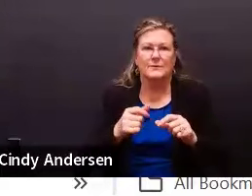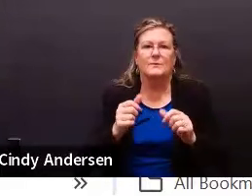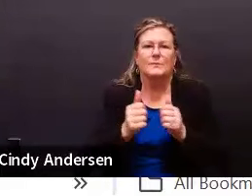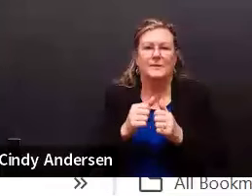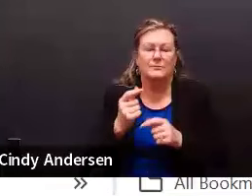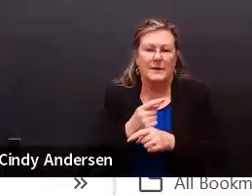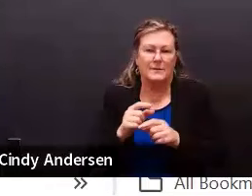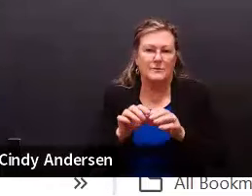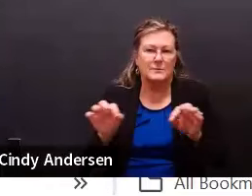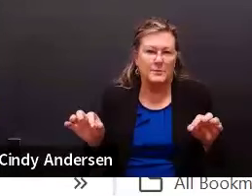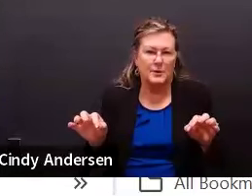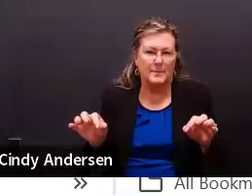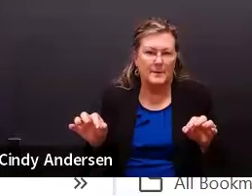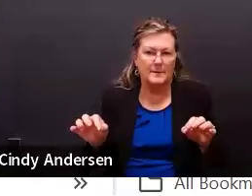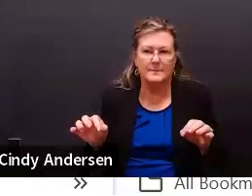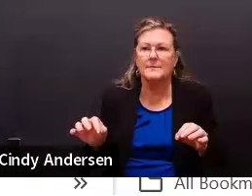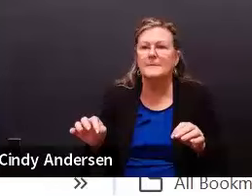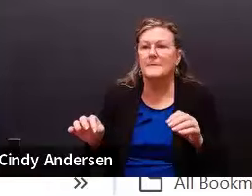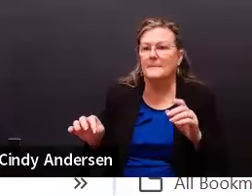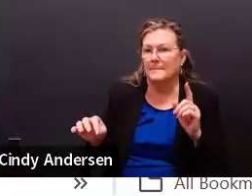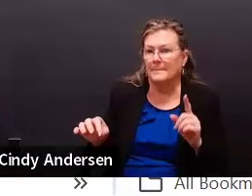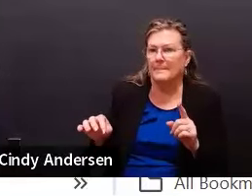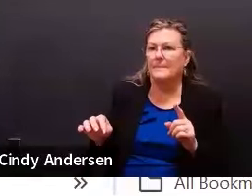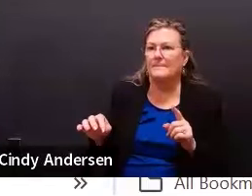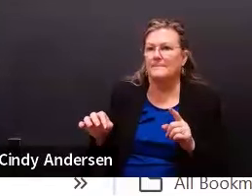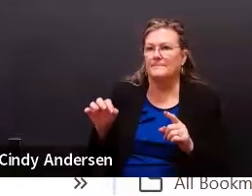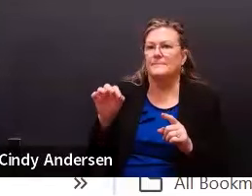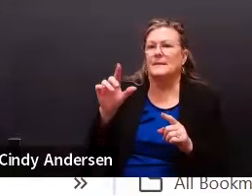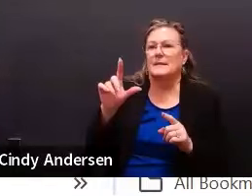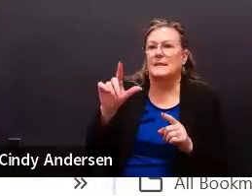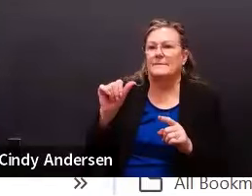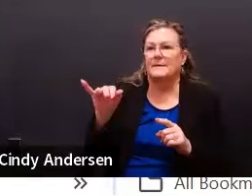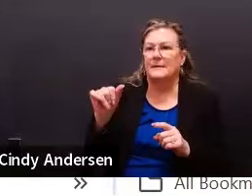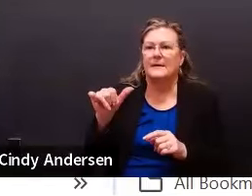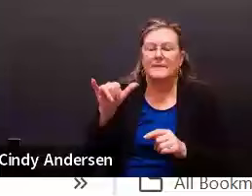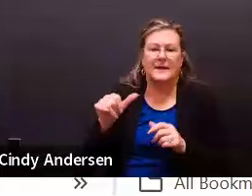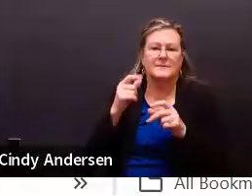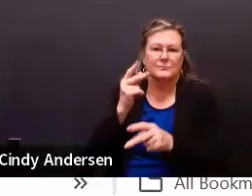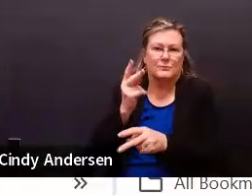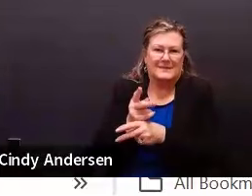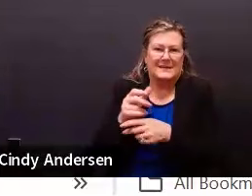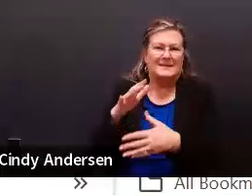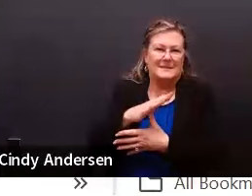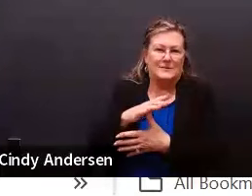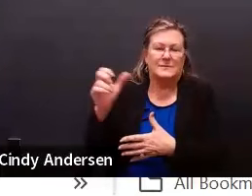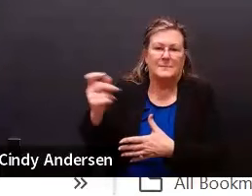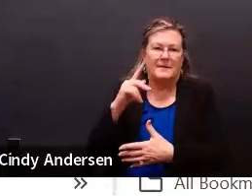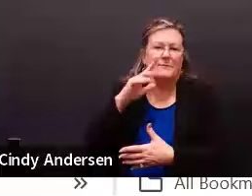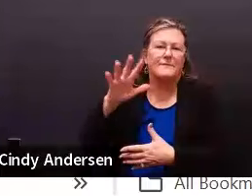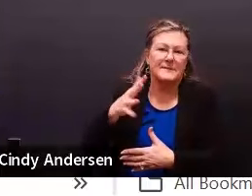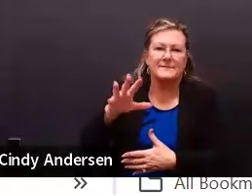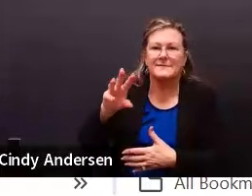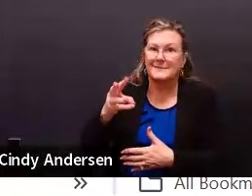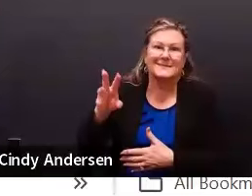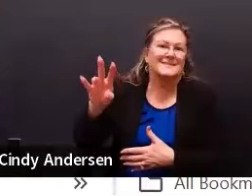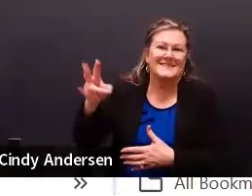diploma. Yes, absolutely. So that's typically our retained seniors, right? That they come back for a fifth year, maybe it's a sixth, a